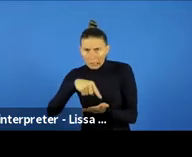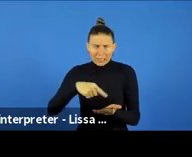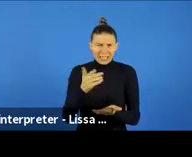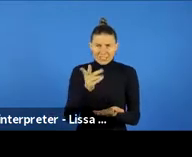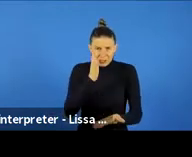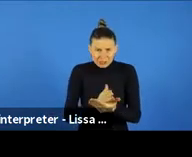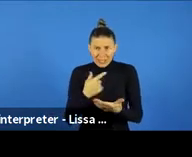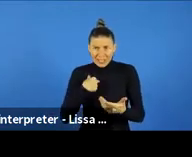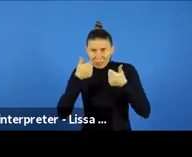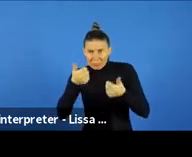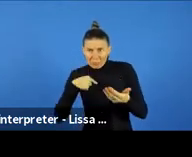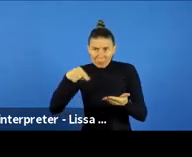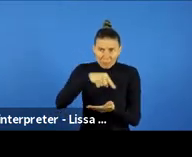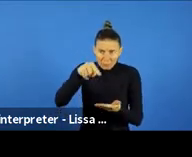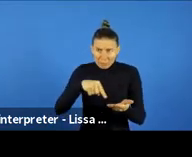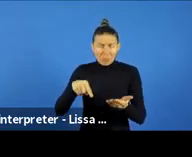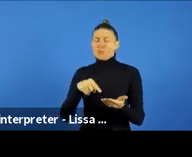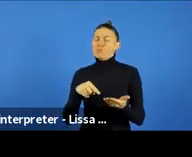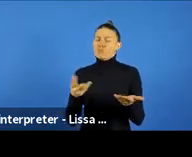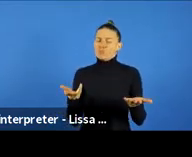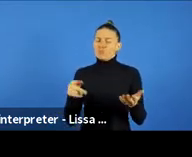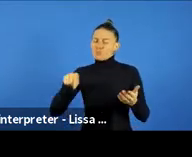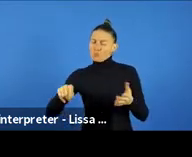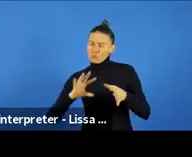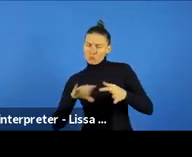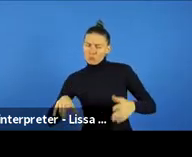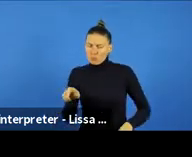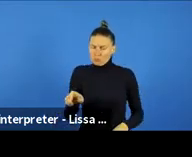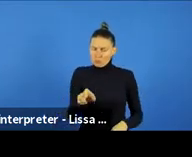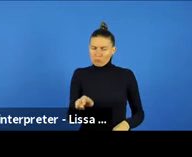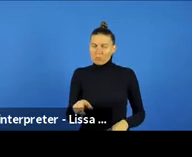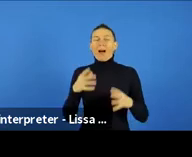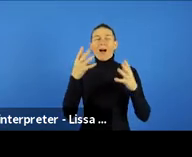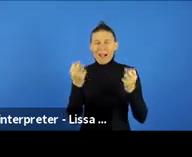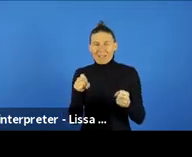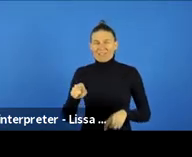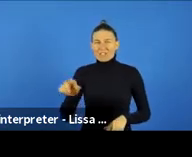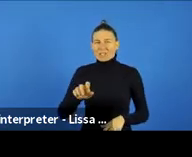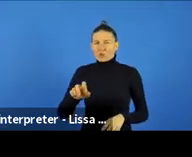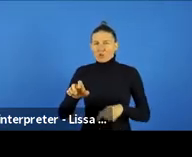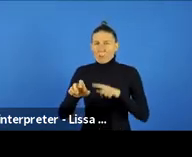device. This is because there's also this tremor compensation built in.